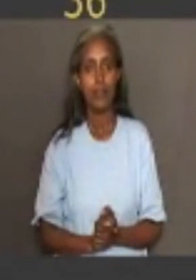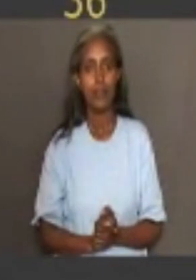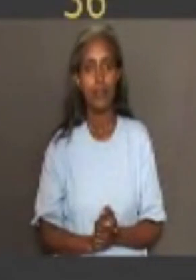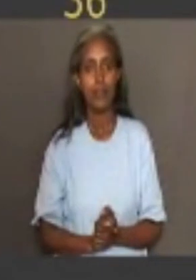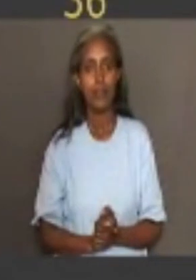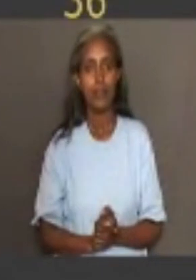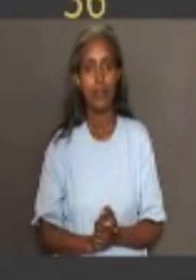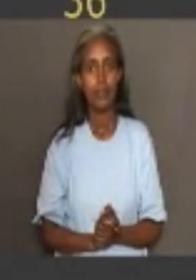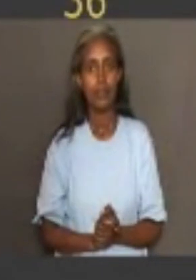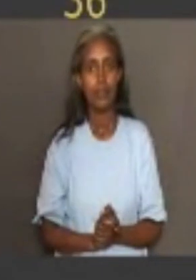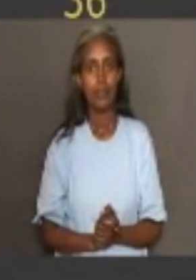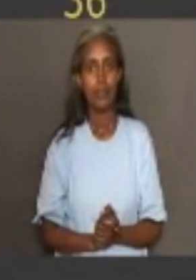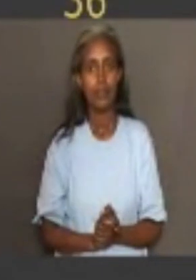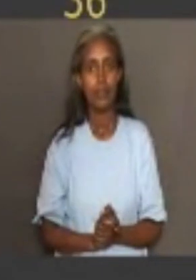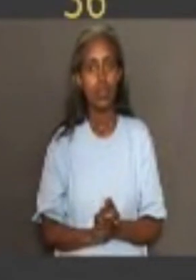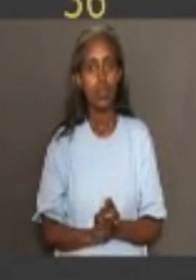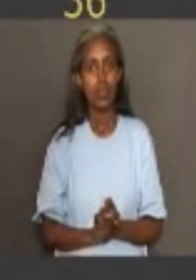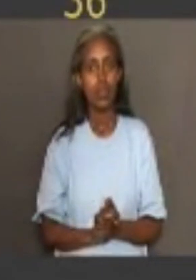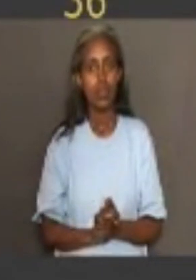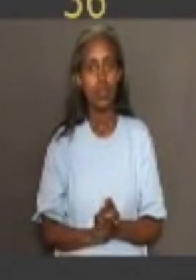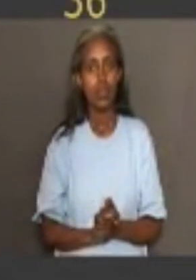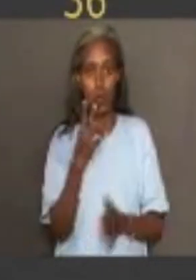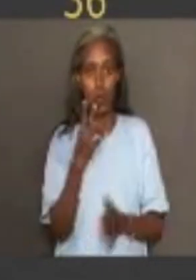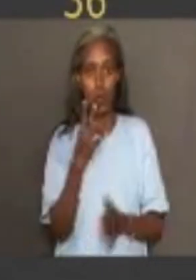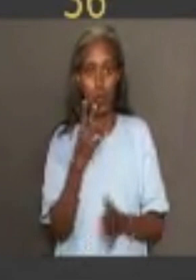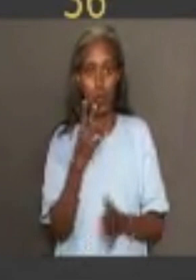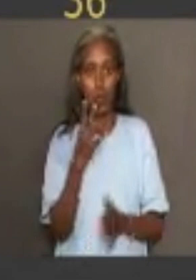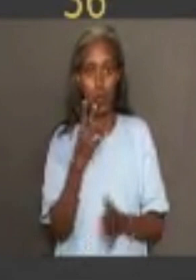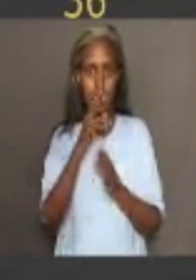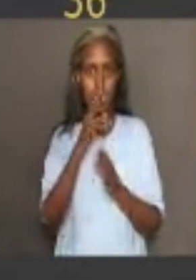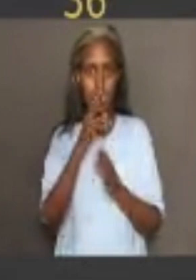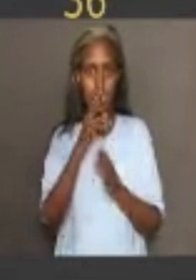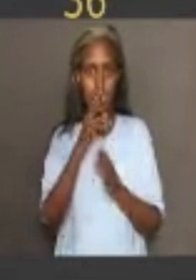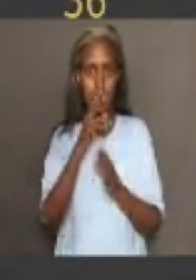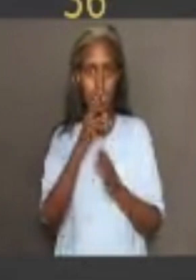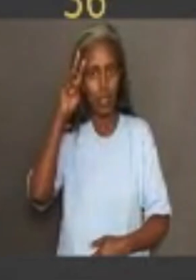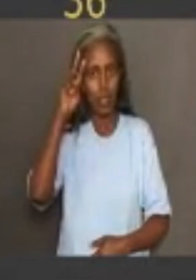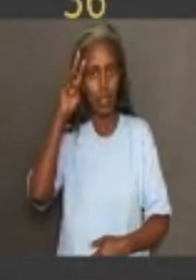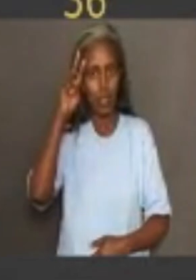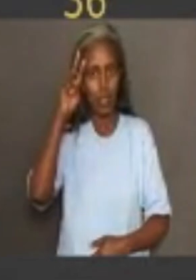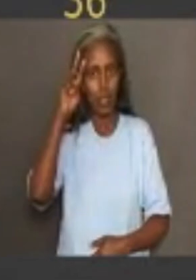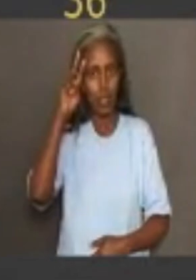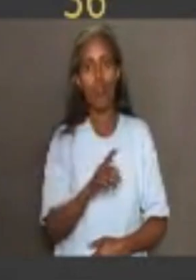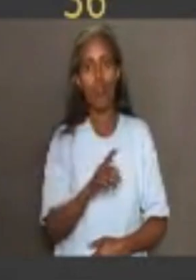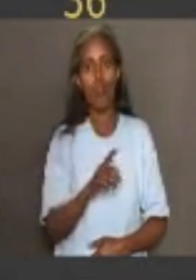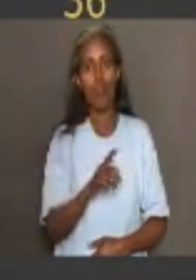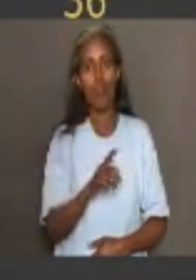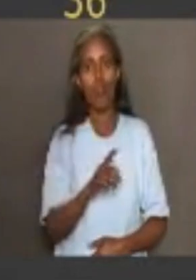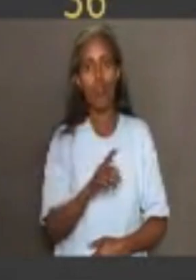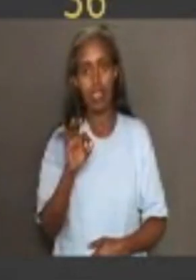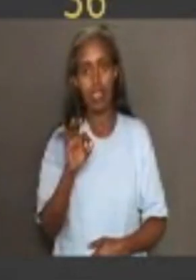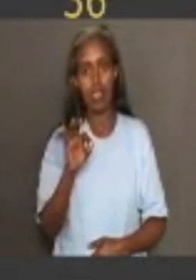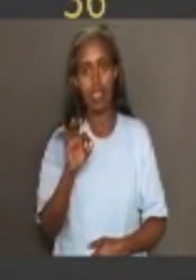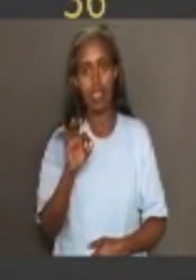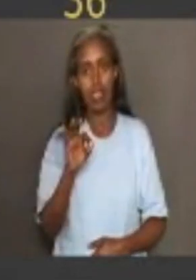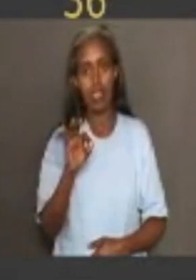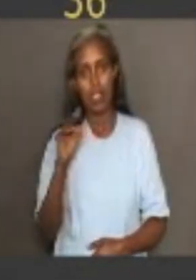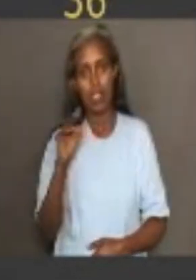When we square both numbers, we get 4 over 9 and 3